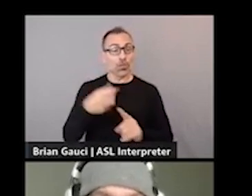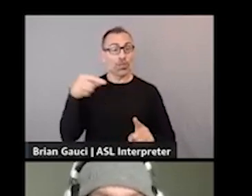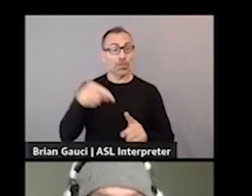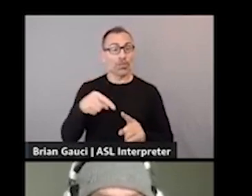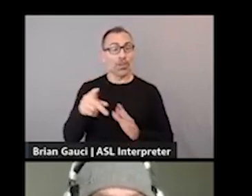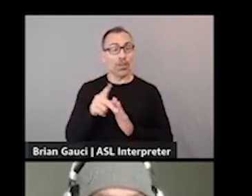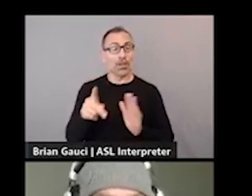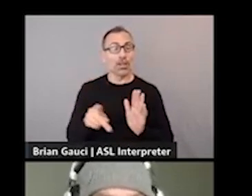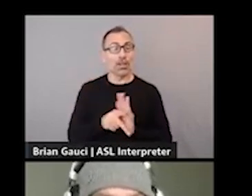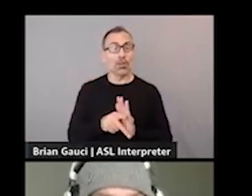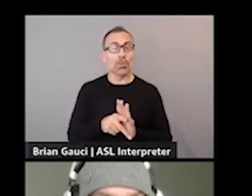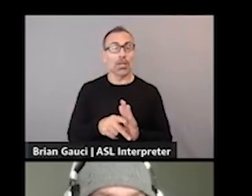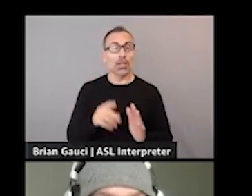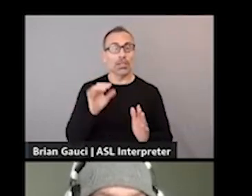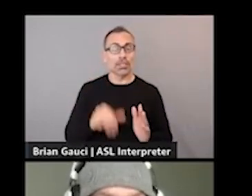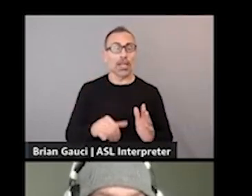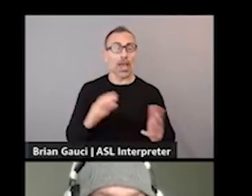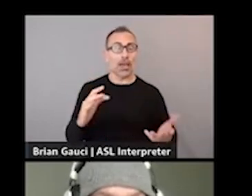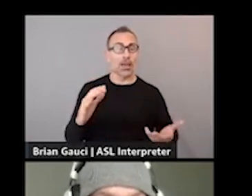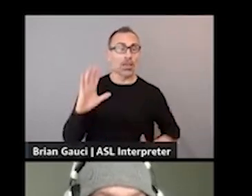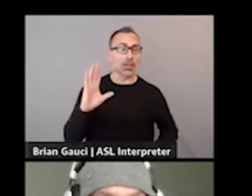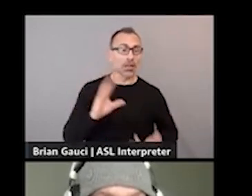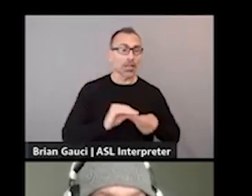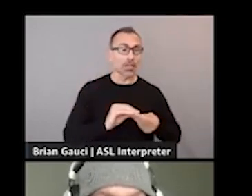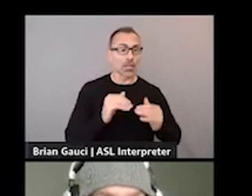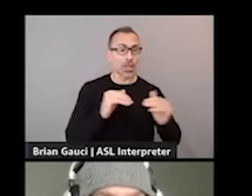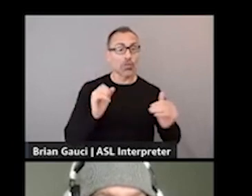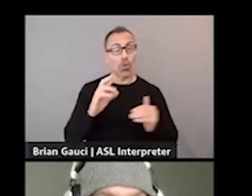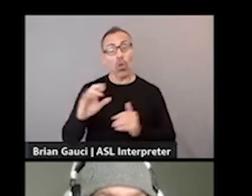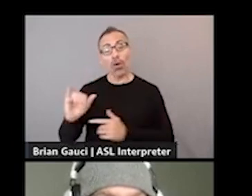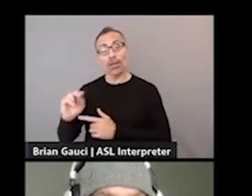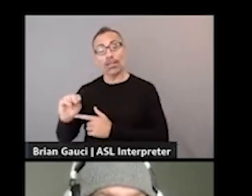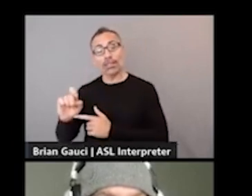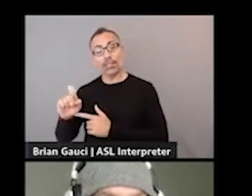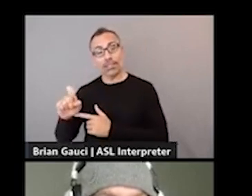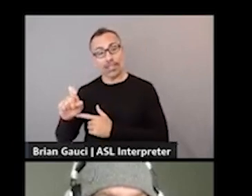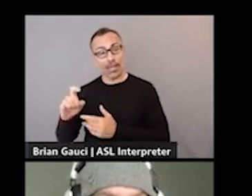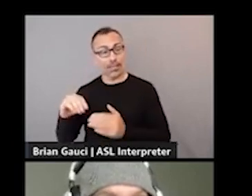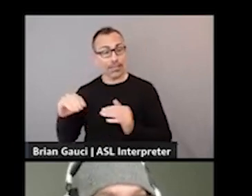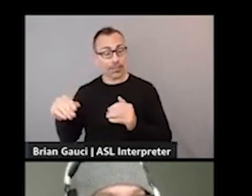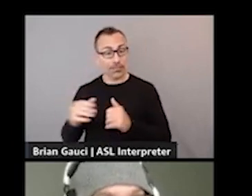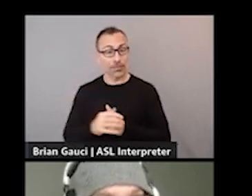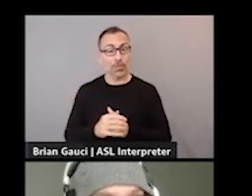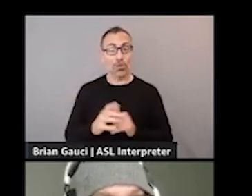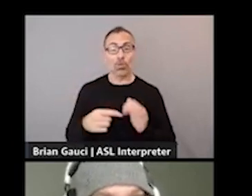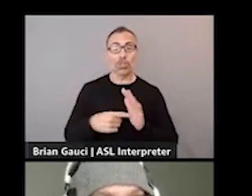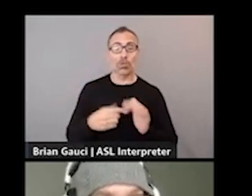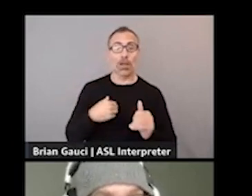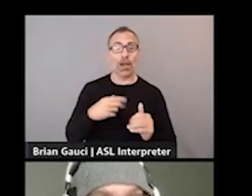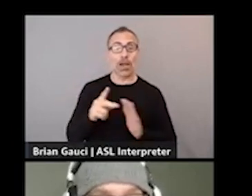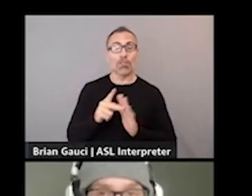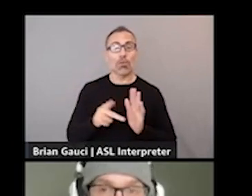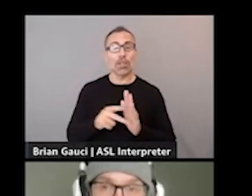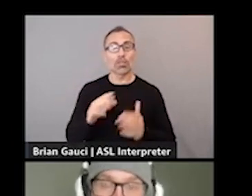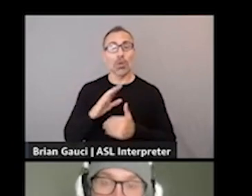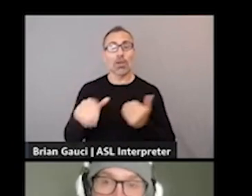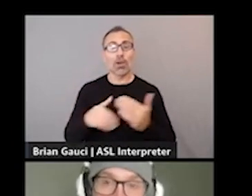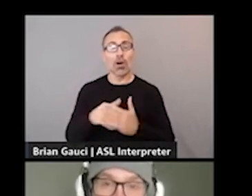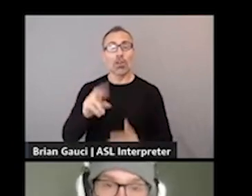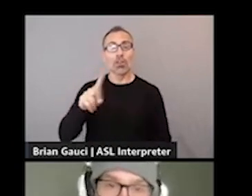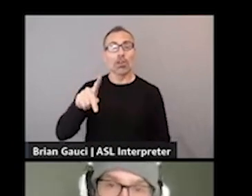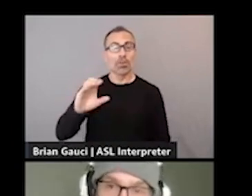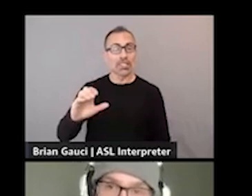the collection level or at the index level. So for example, I have a policy where I'm getting all the VPC flow logs